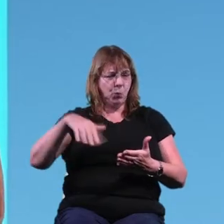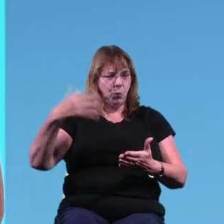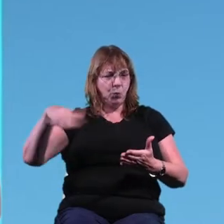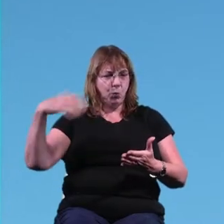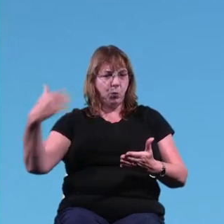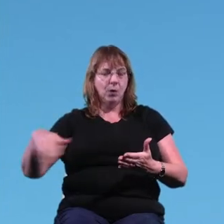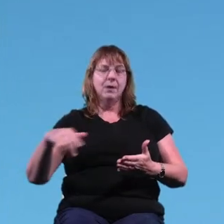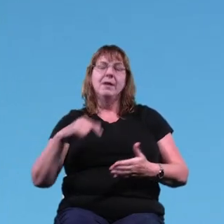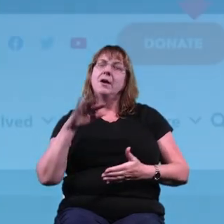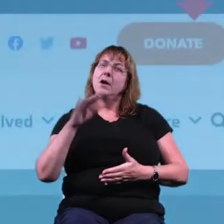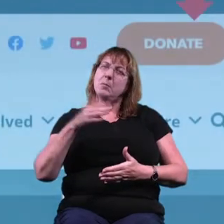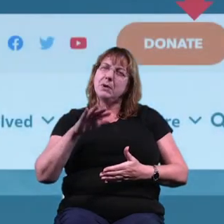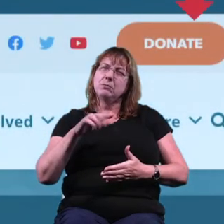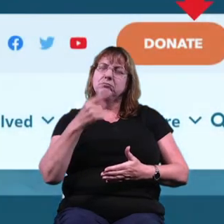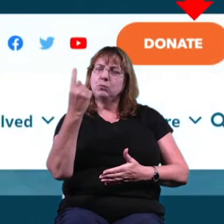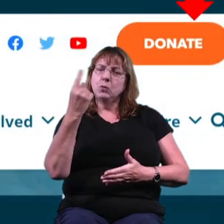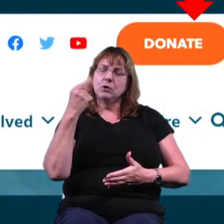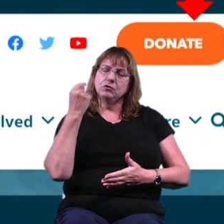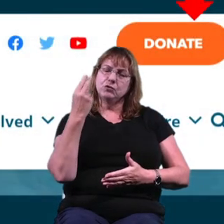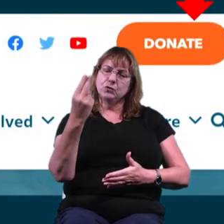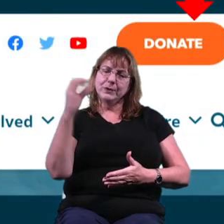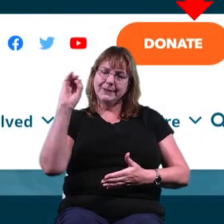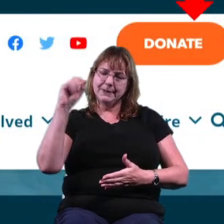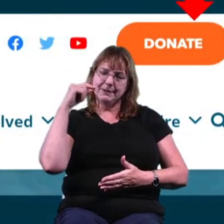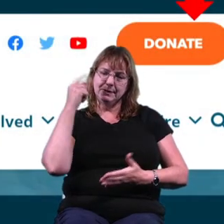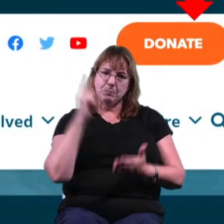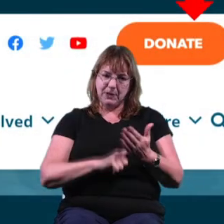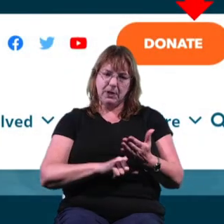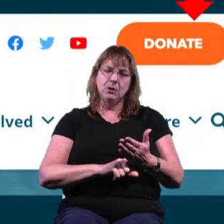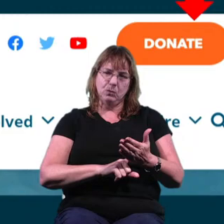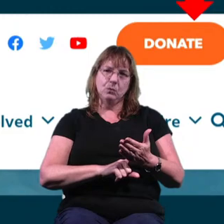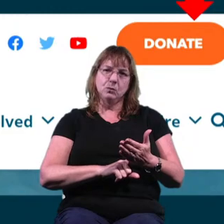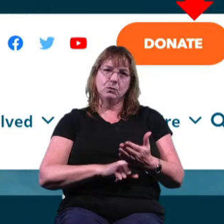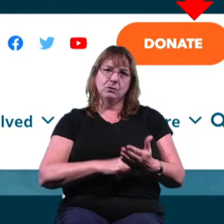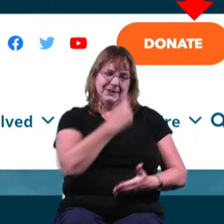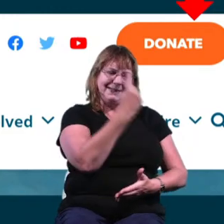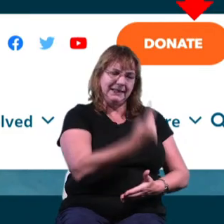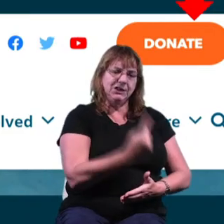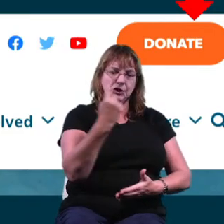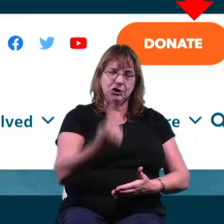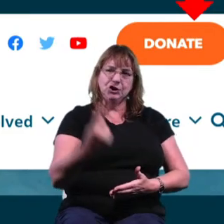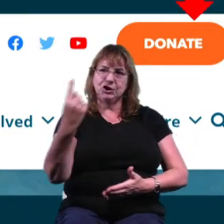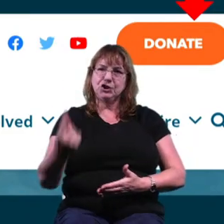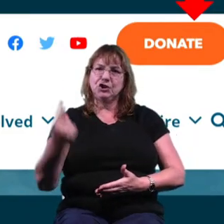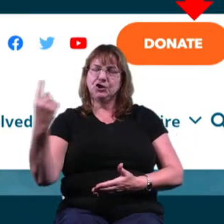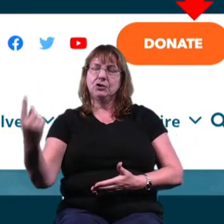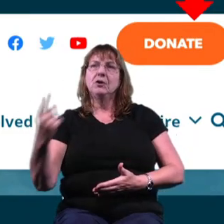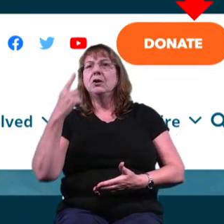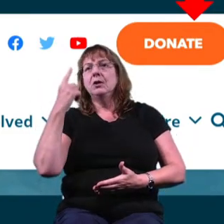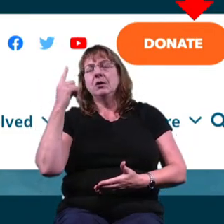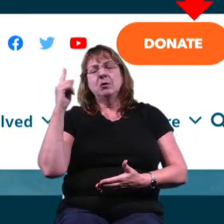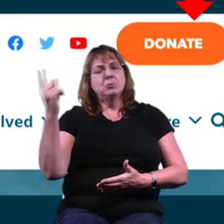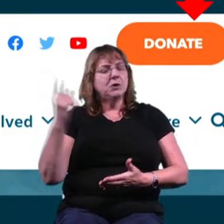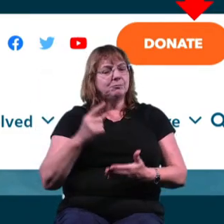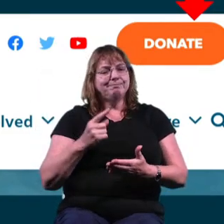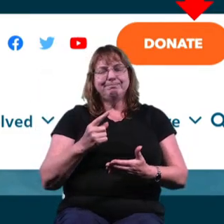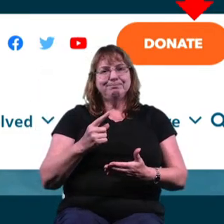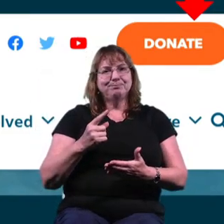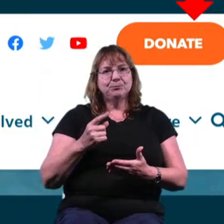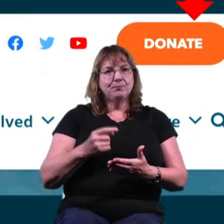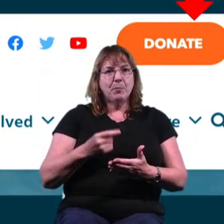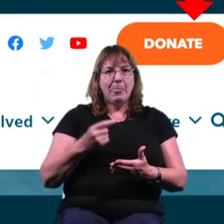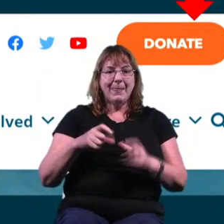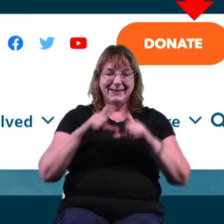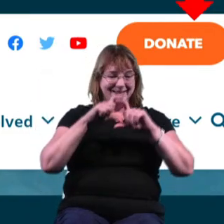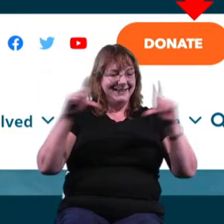about £120 per person to put on the convention. But because we don't charge, we're able